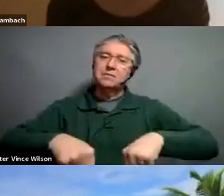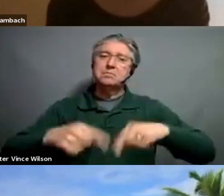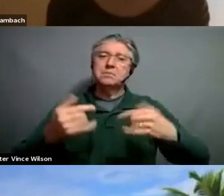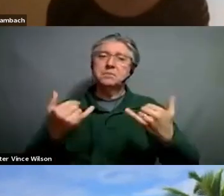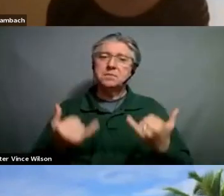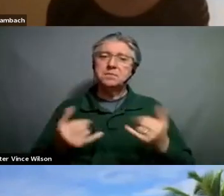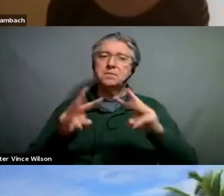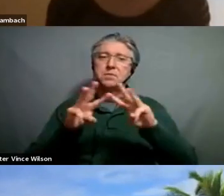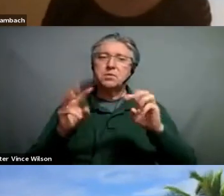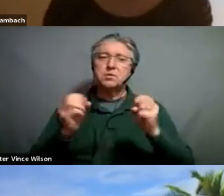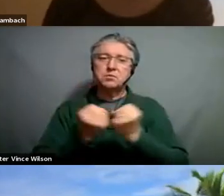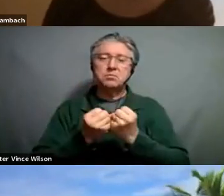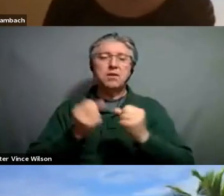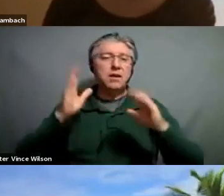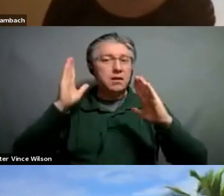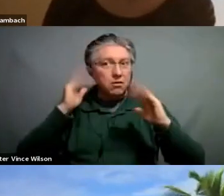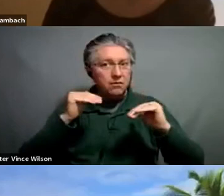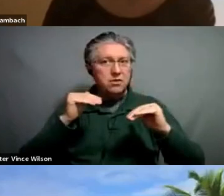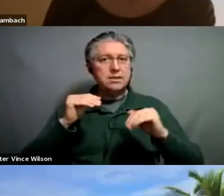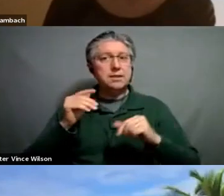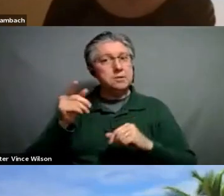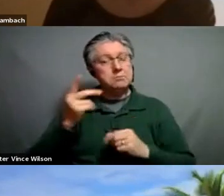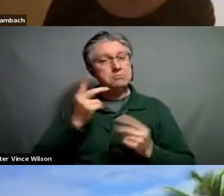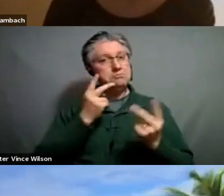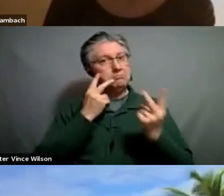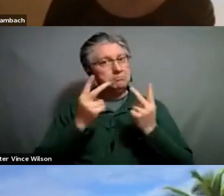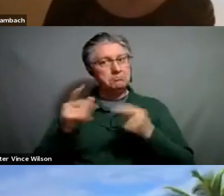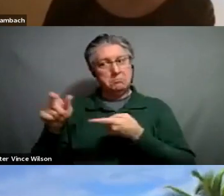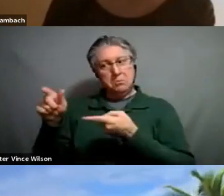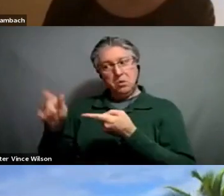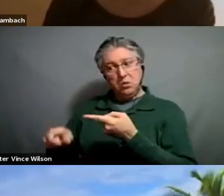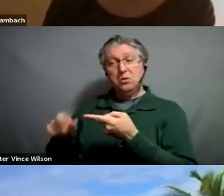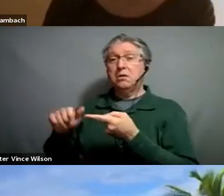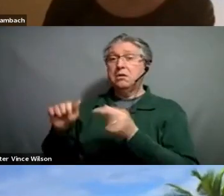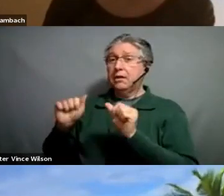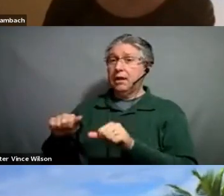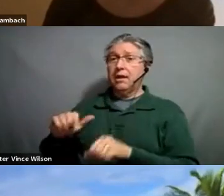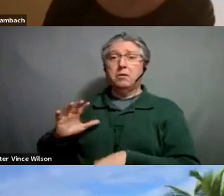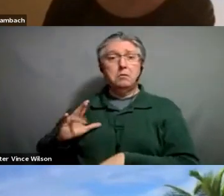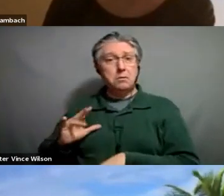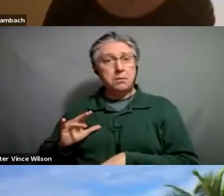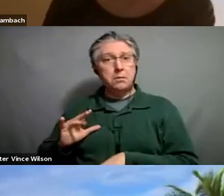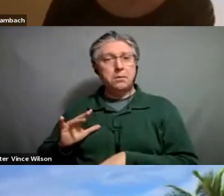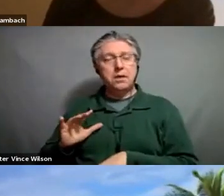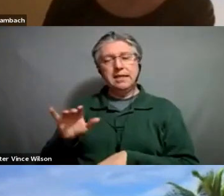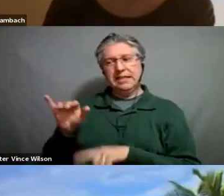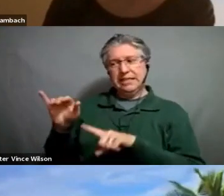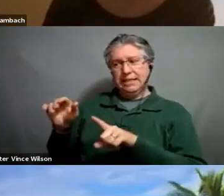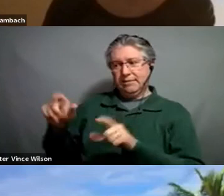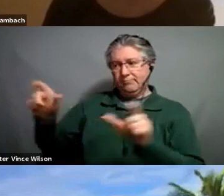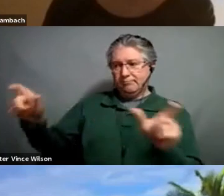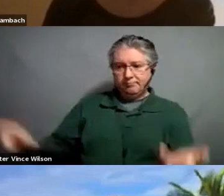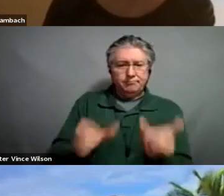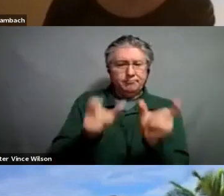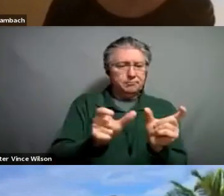workshop. I hope you got to see how helpful personas could be, especially when looking at them